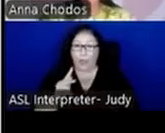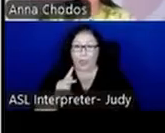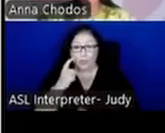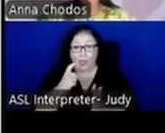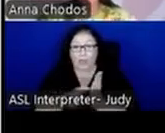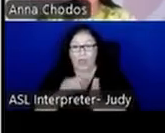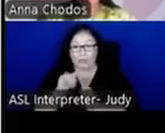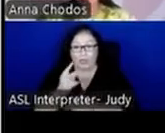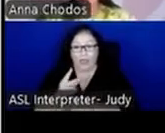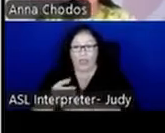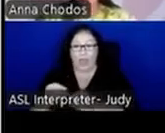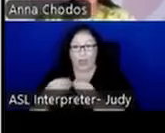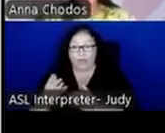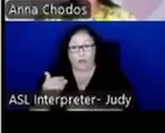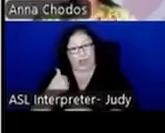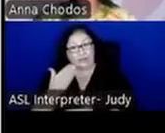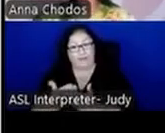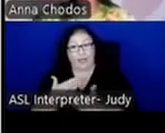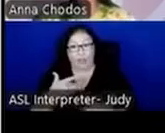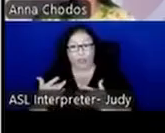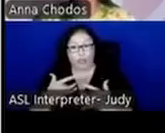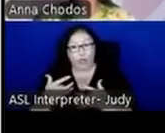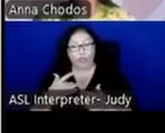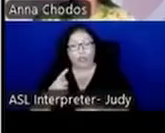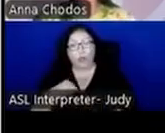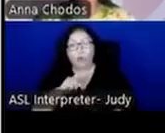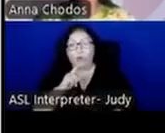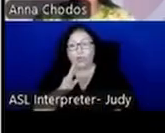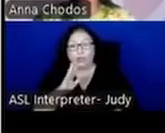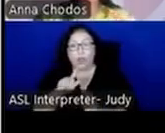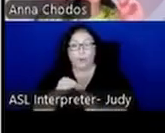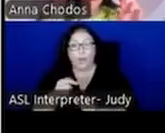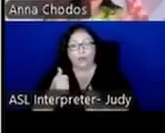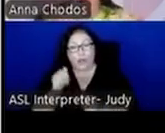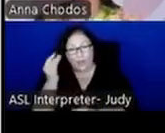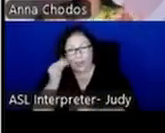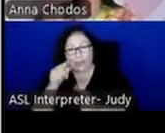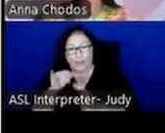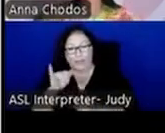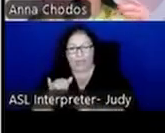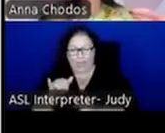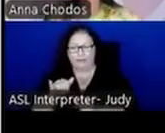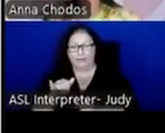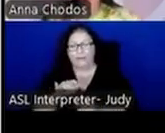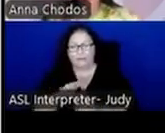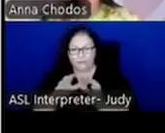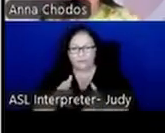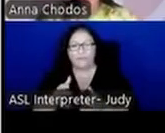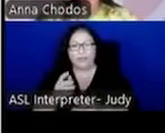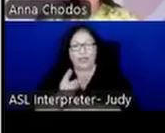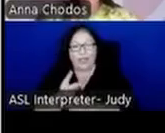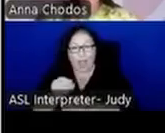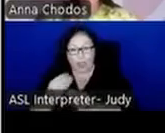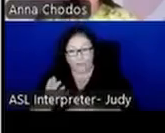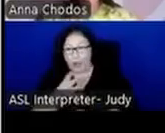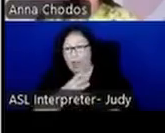really talk about starting to think about this in a dyadic, or like the caregiver and the care recipient kind of relationship, because that's real.